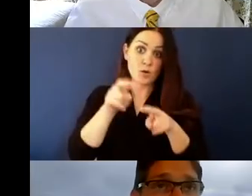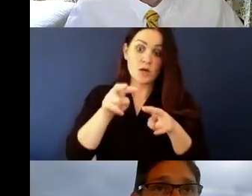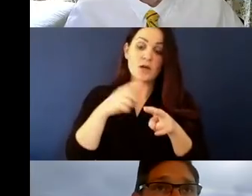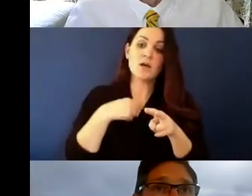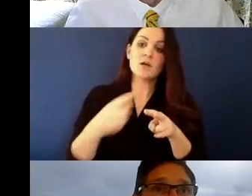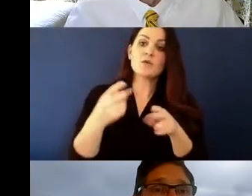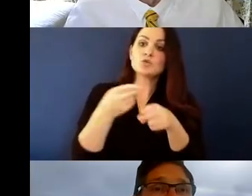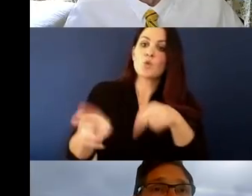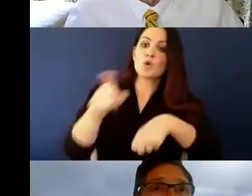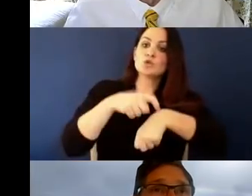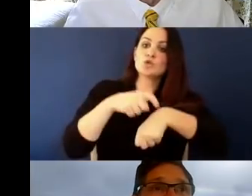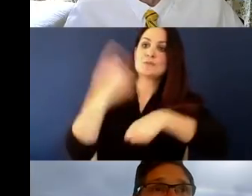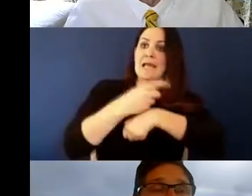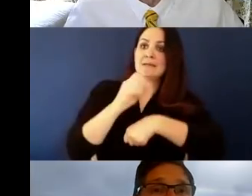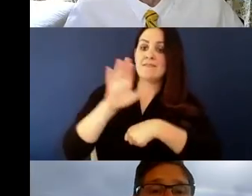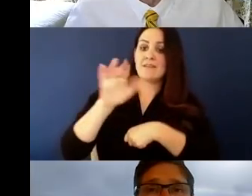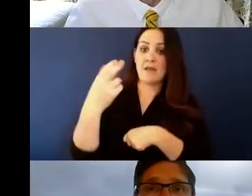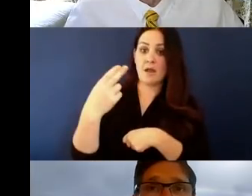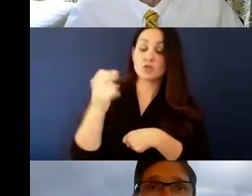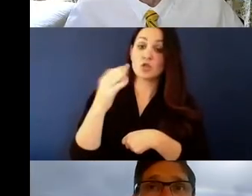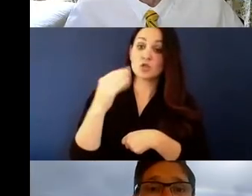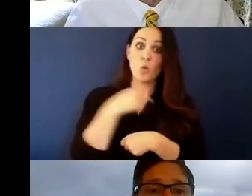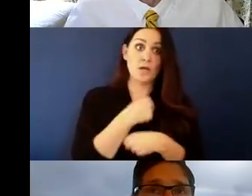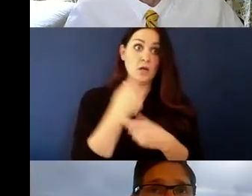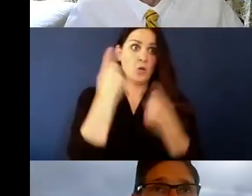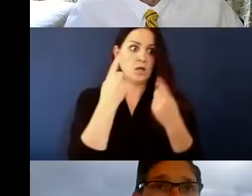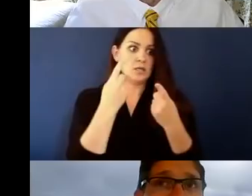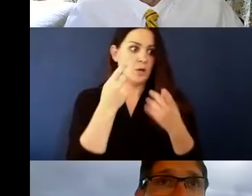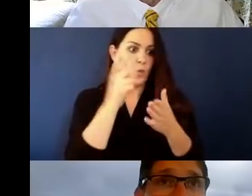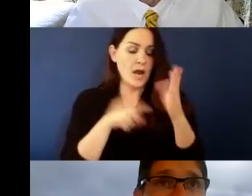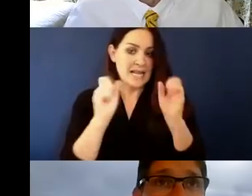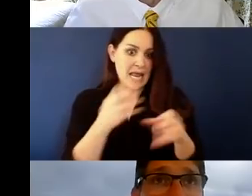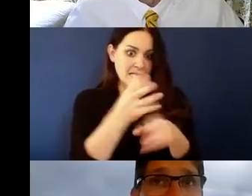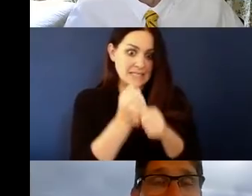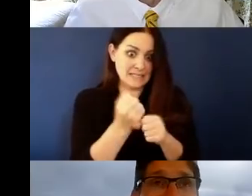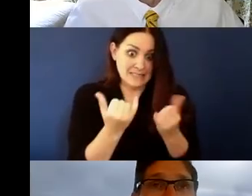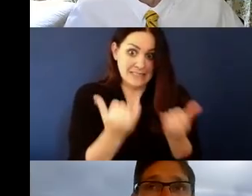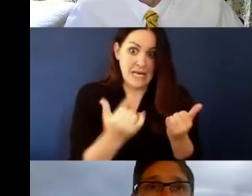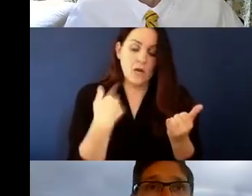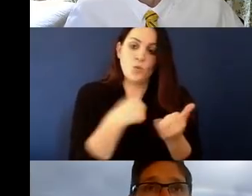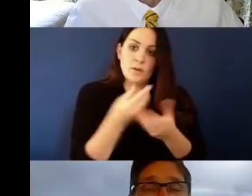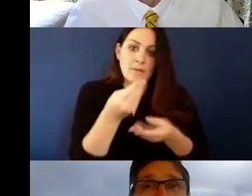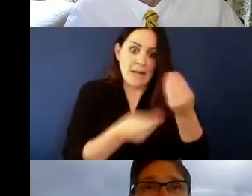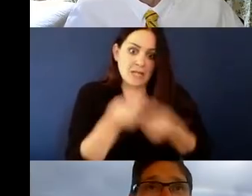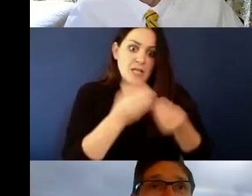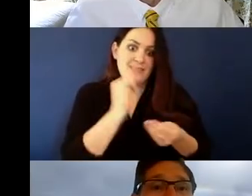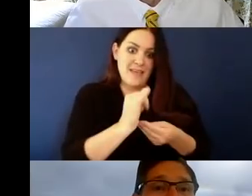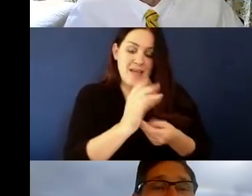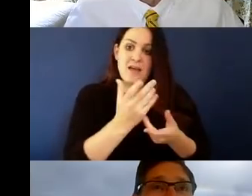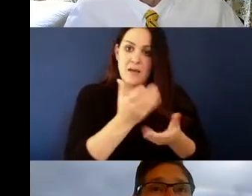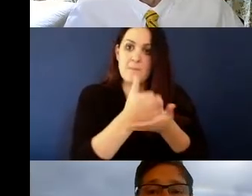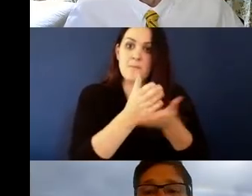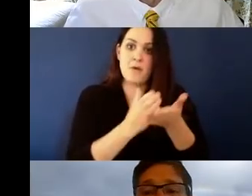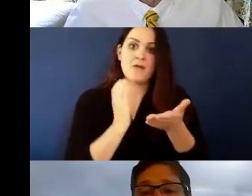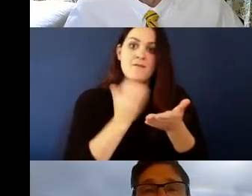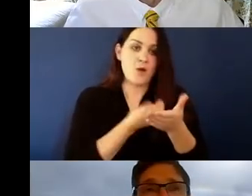So short-term meaning, hey, what can we get today if we need it? And we typically manage that portion of the portfolio to 15 to 20 days,